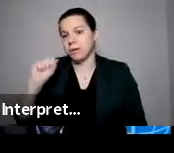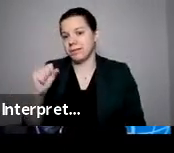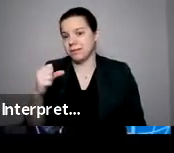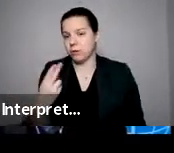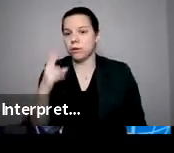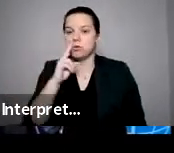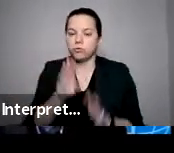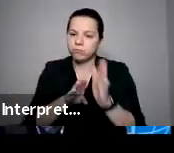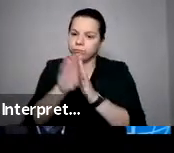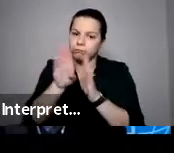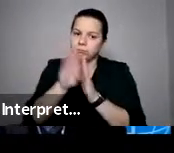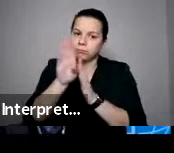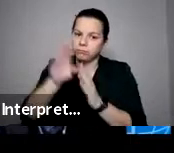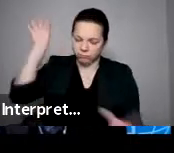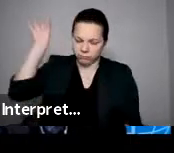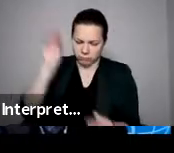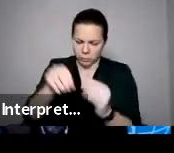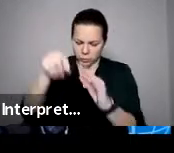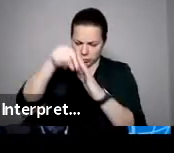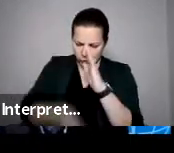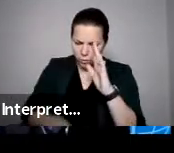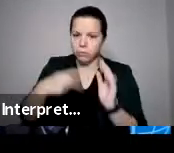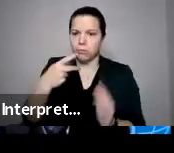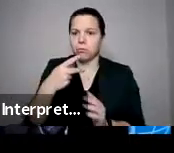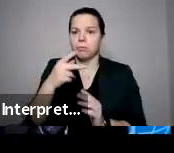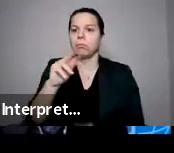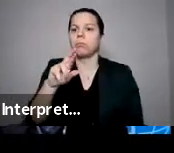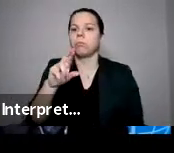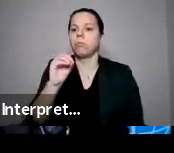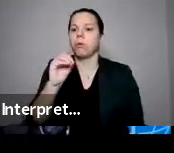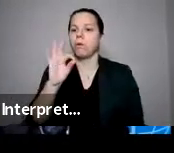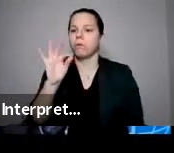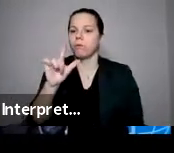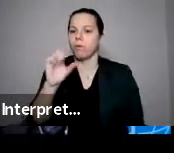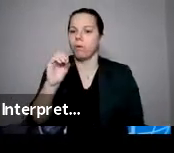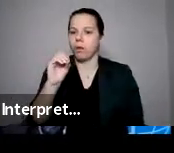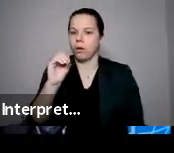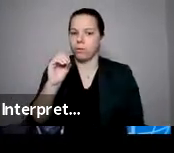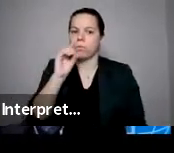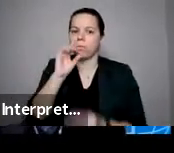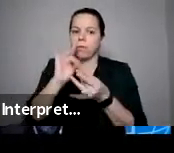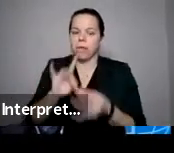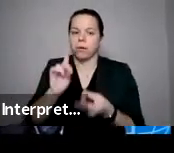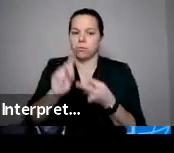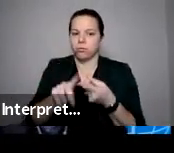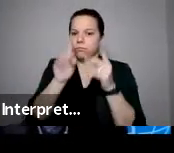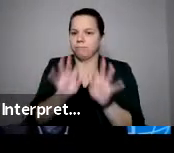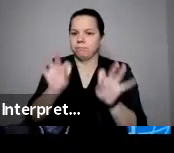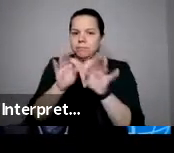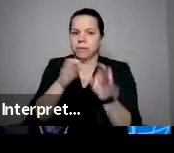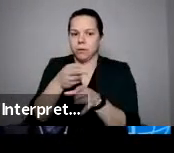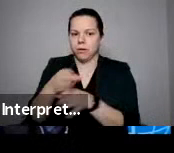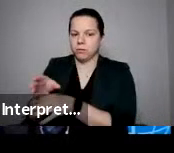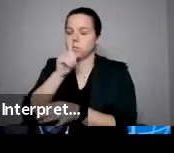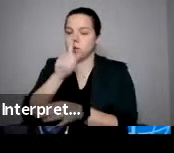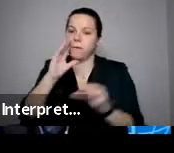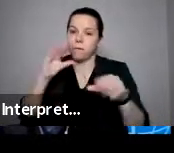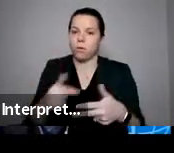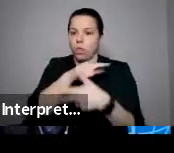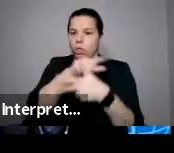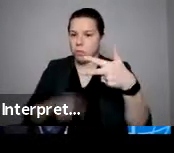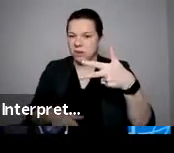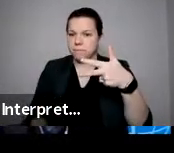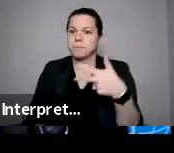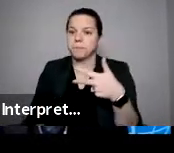comprehensive portfolio of research activities. And these can be broadly grouped into three buckets. The first is